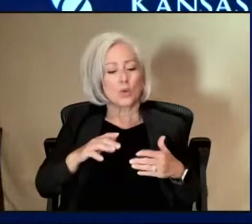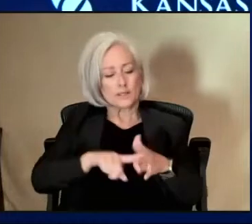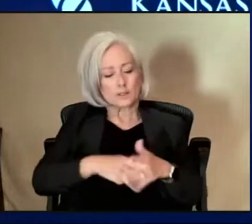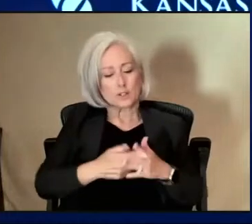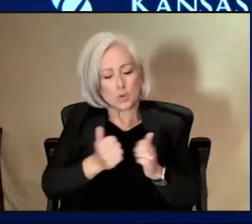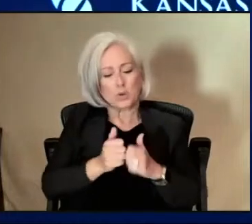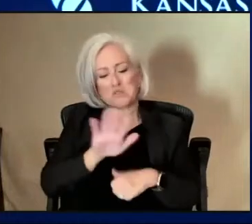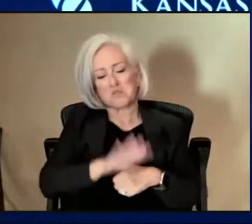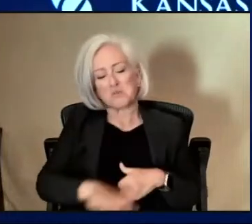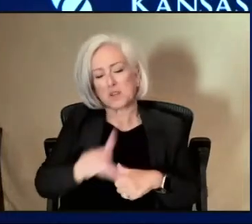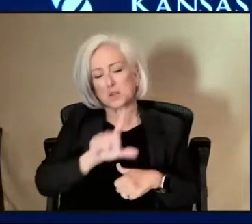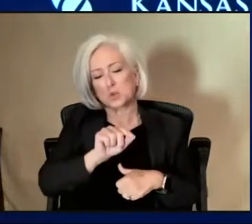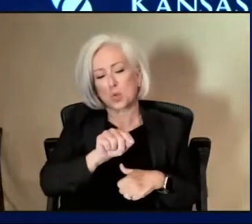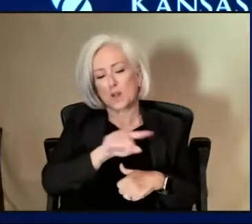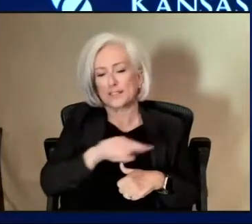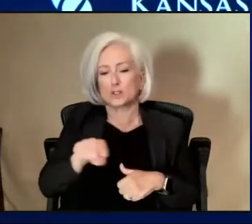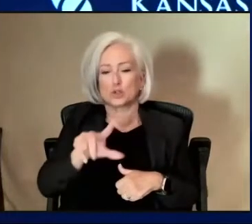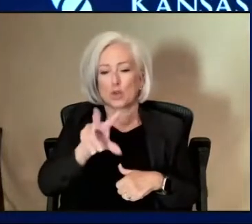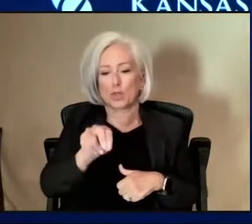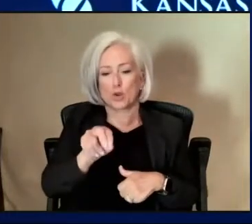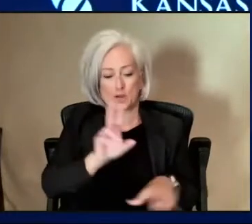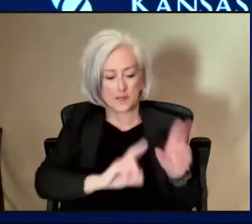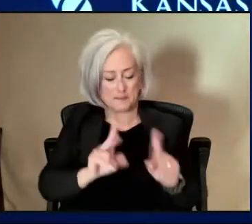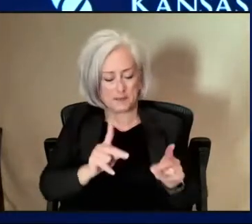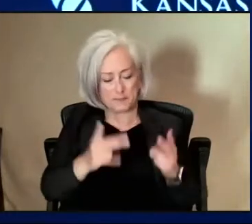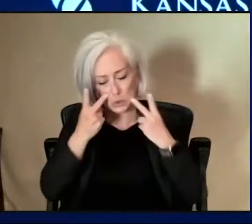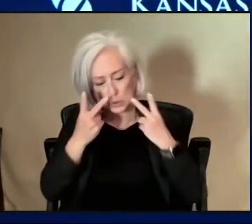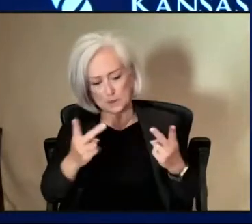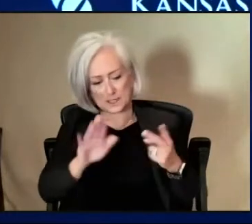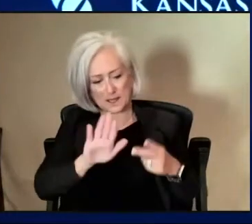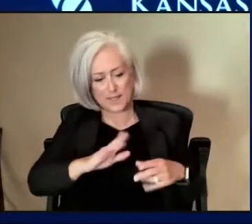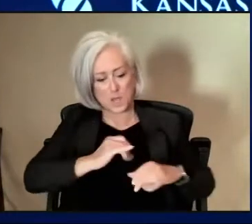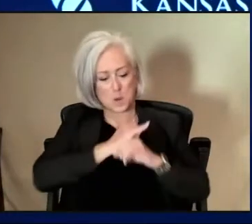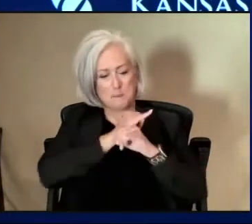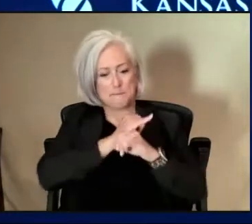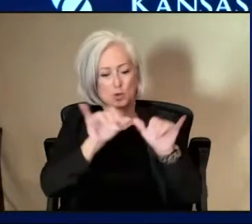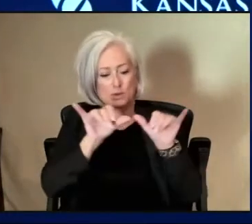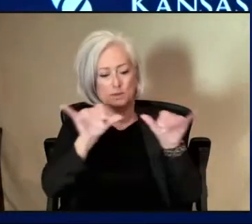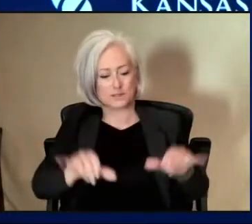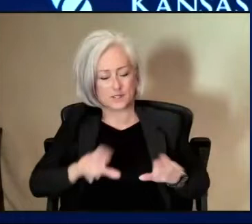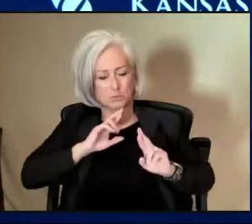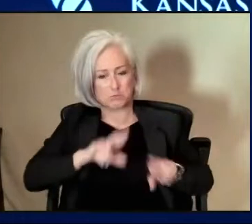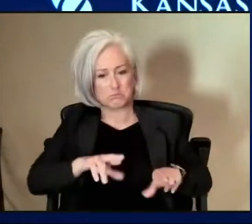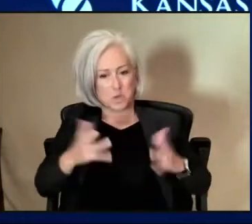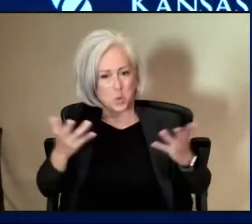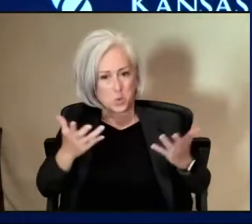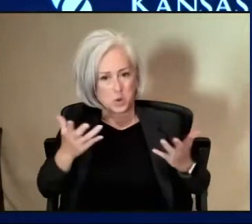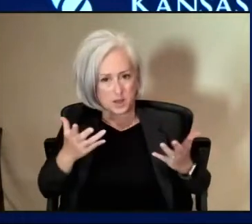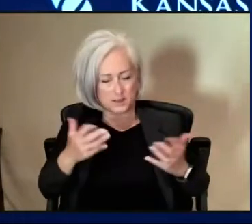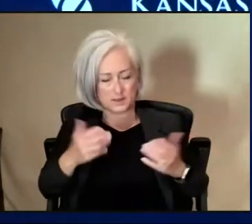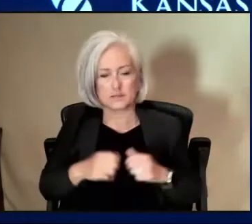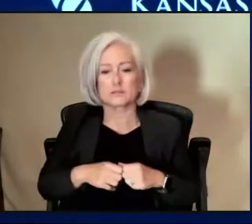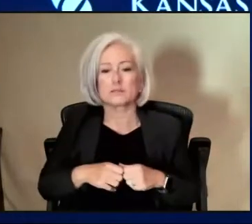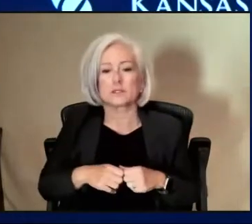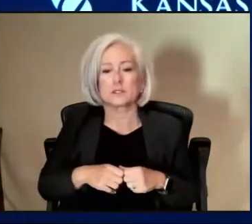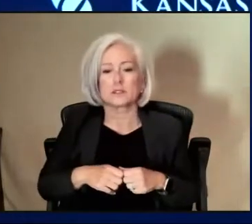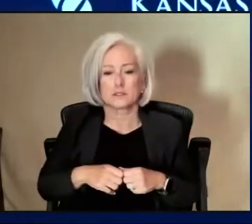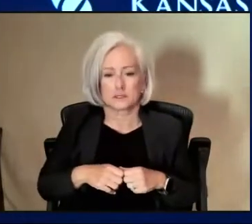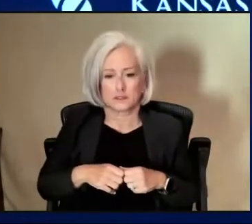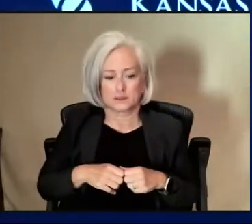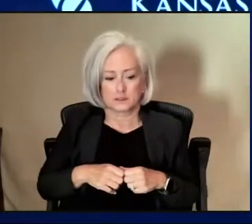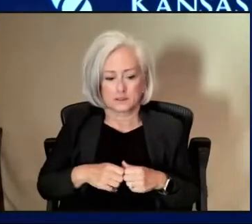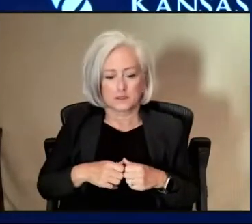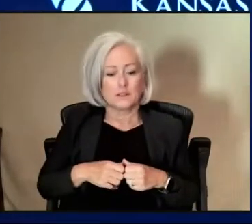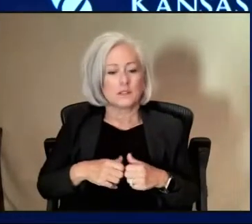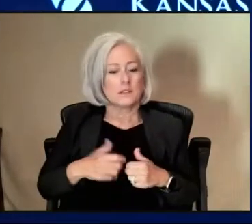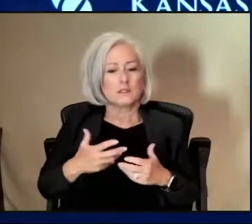we want to test what that immune response is. We want to test what the readout that would be